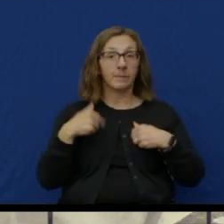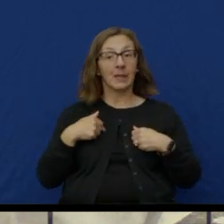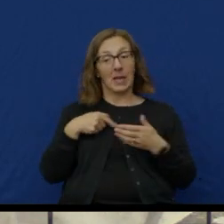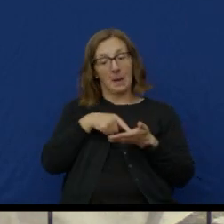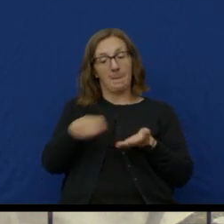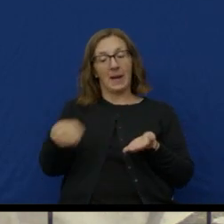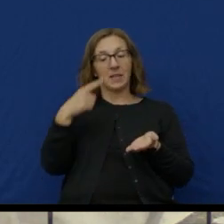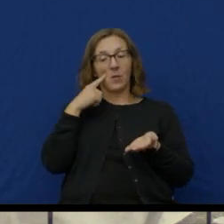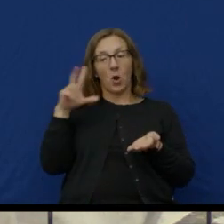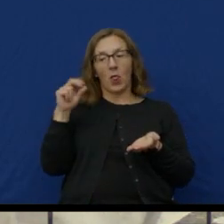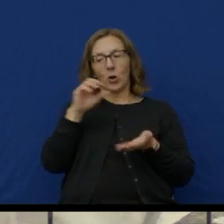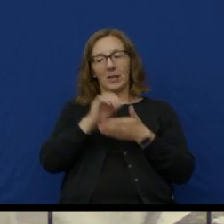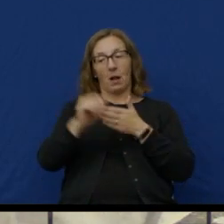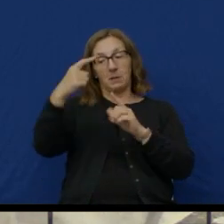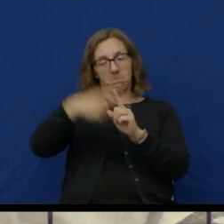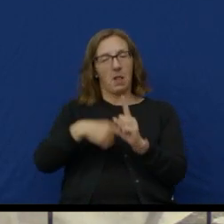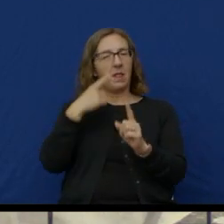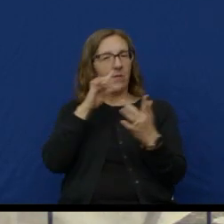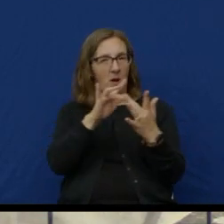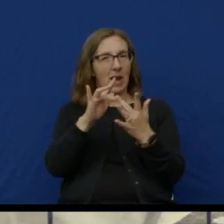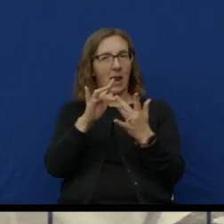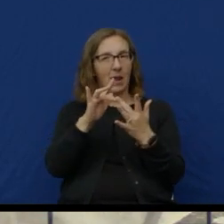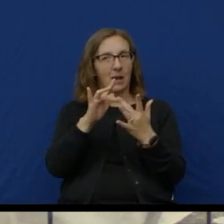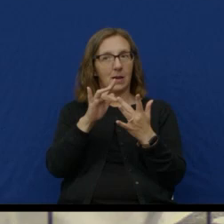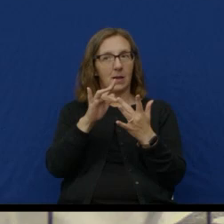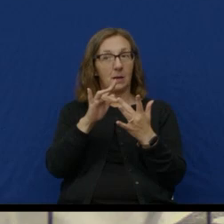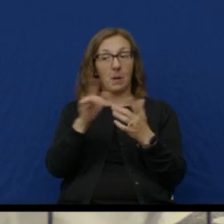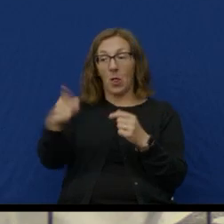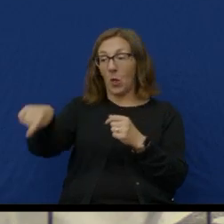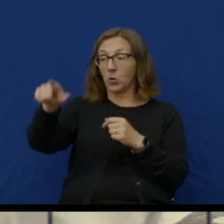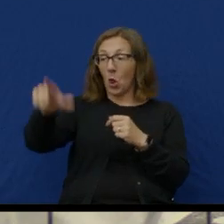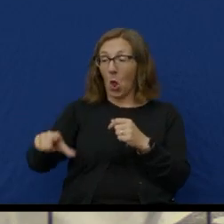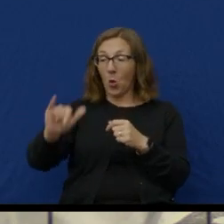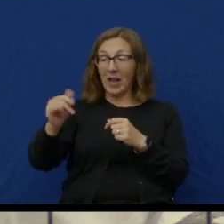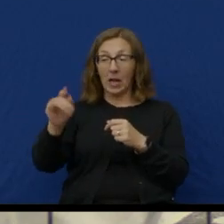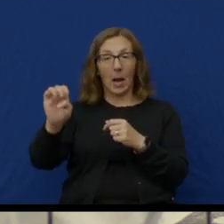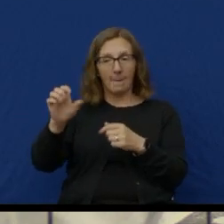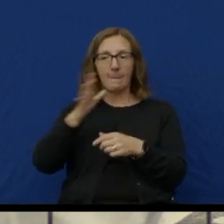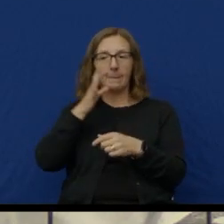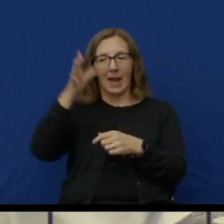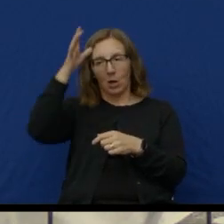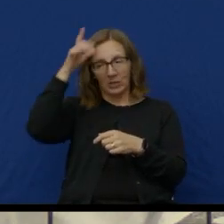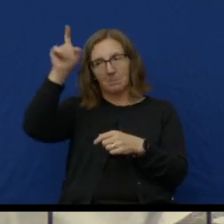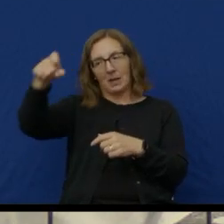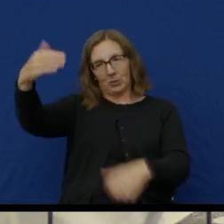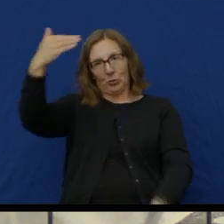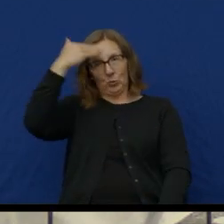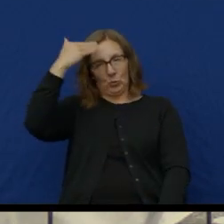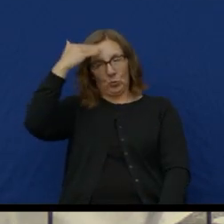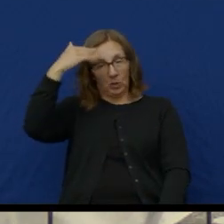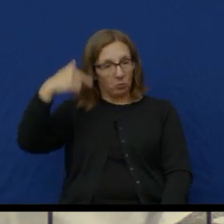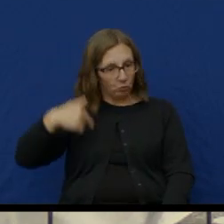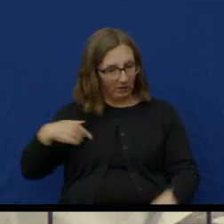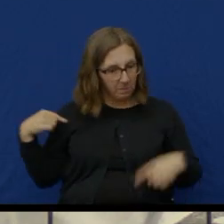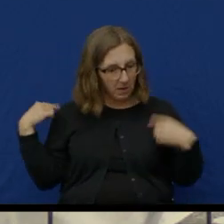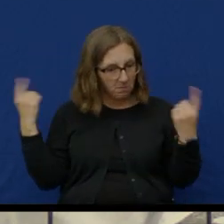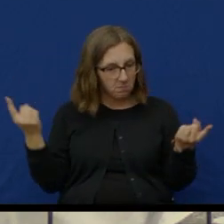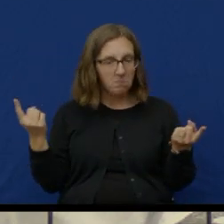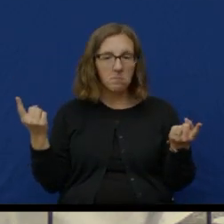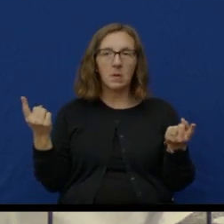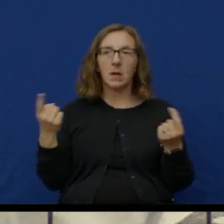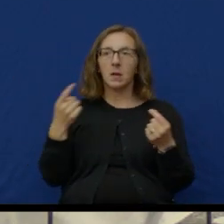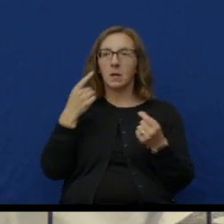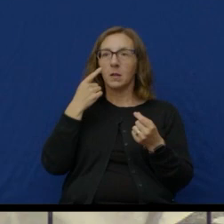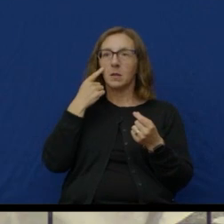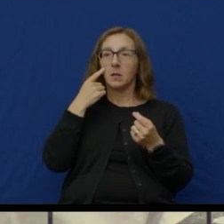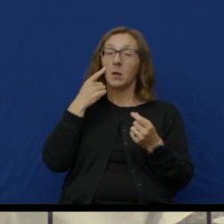internet access. Probably the challenge is making sure those low-income parents are aware of that. And so we've been doing some things, for example, through Infinite Campus. Once again,